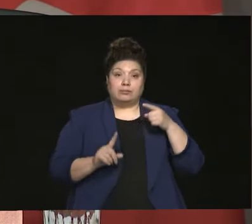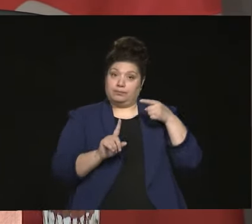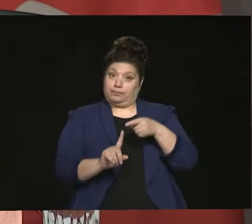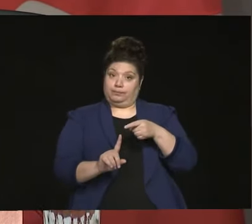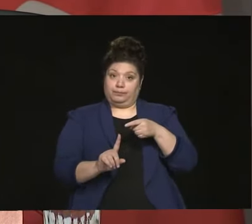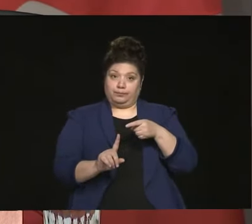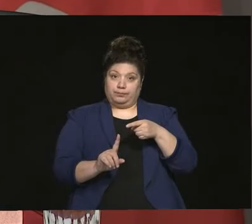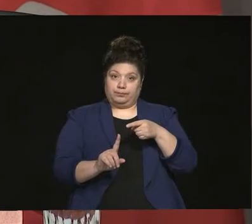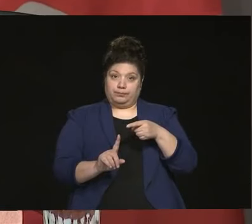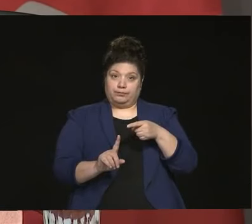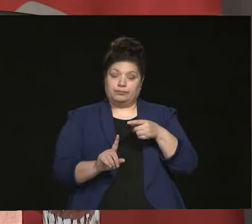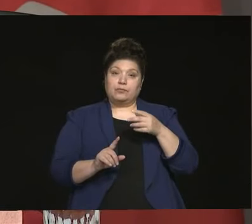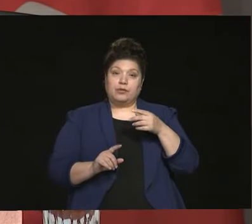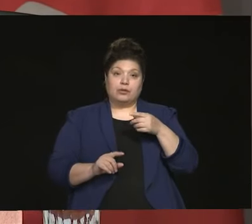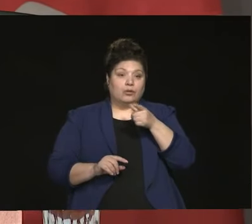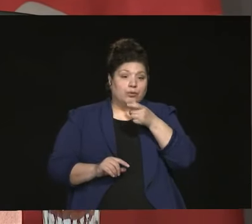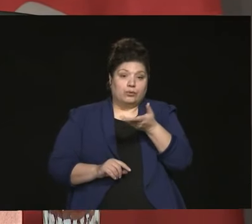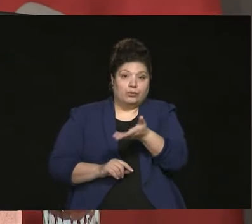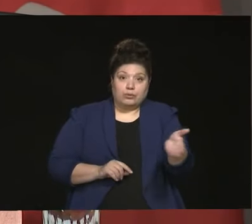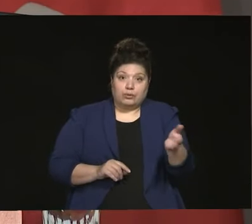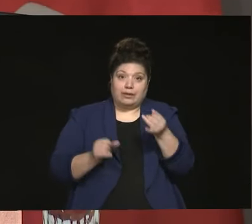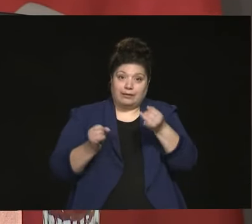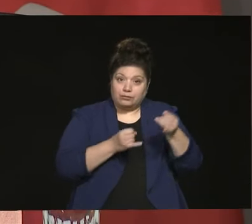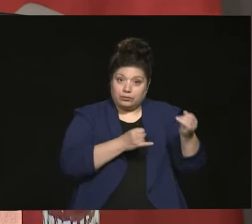individuals who are redirected by Canada.